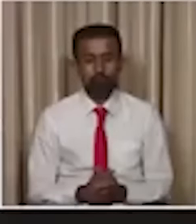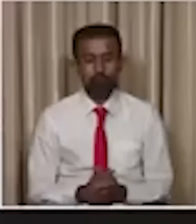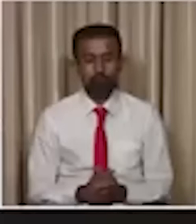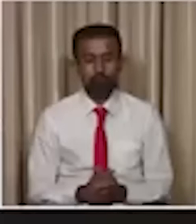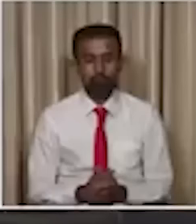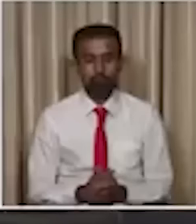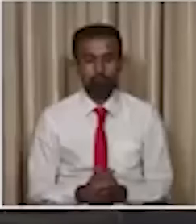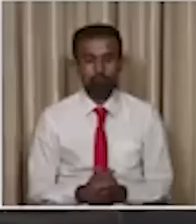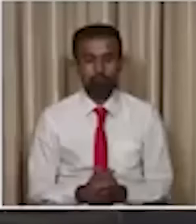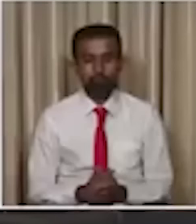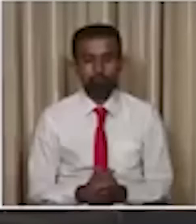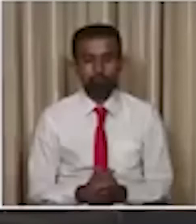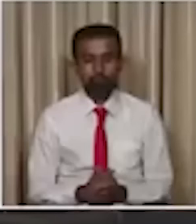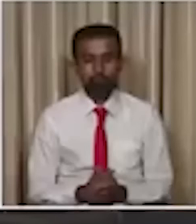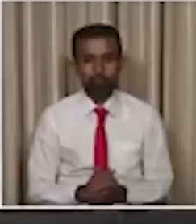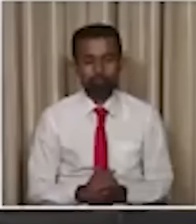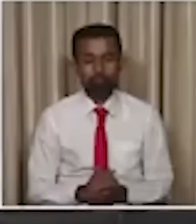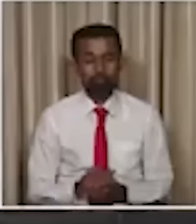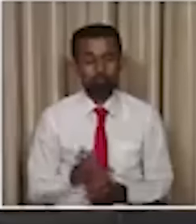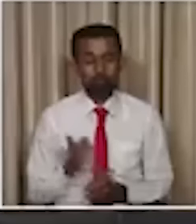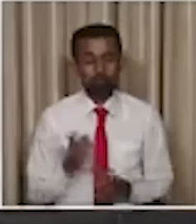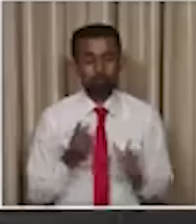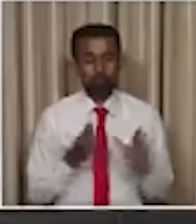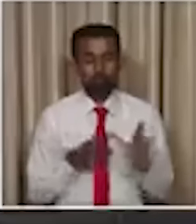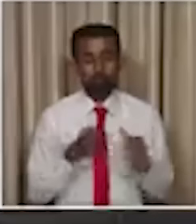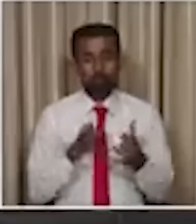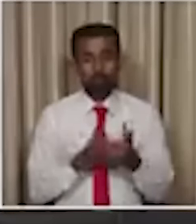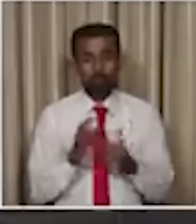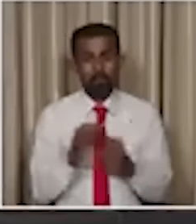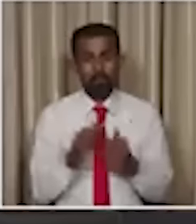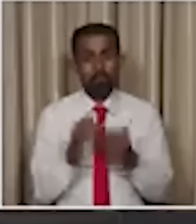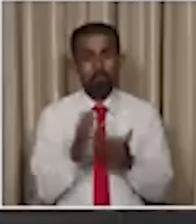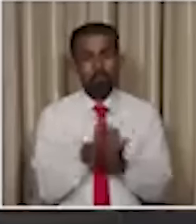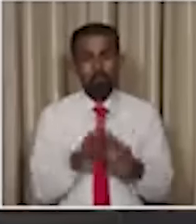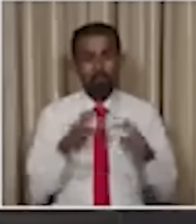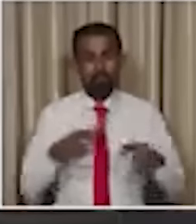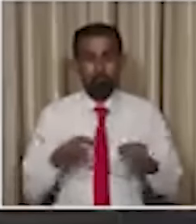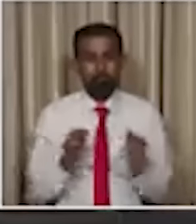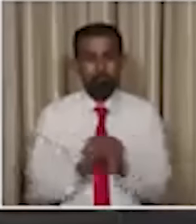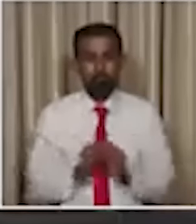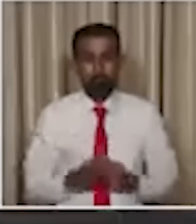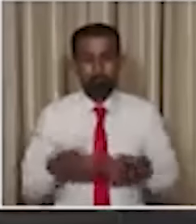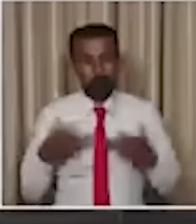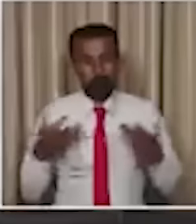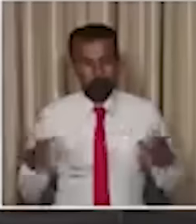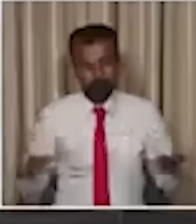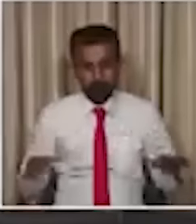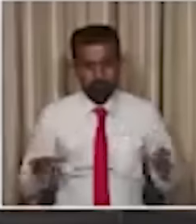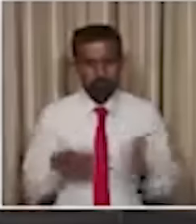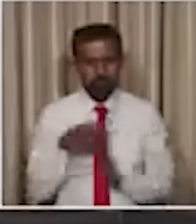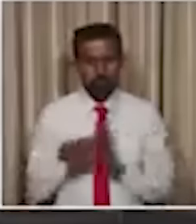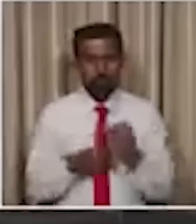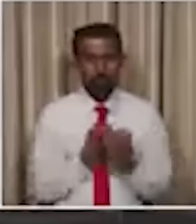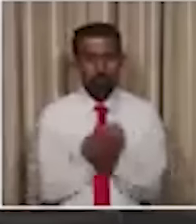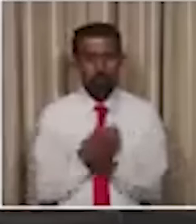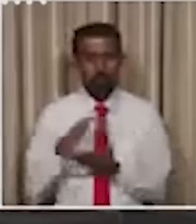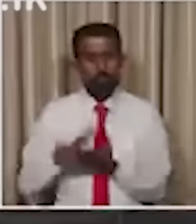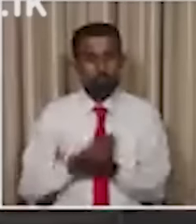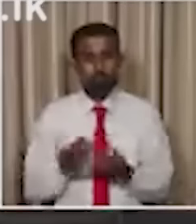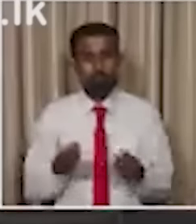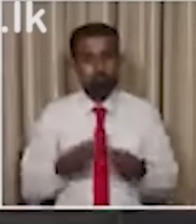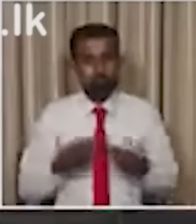AFP have completed all investigations in conjunction with Sri Lankan police and provided reports and conclusions